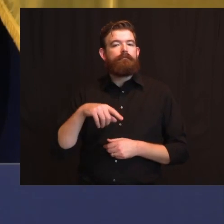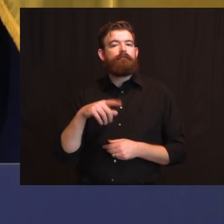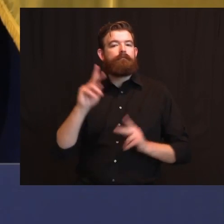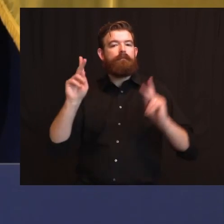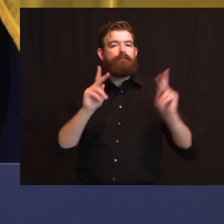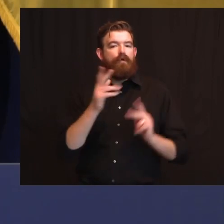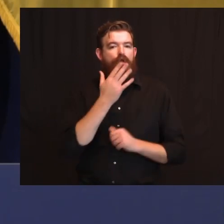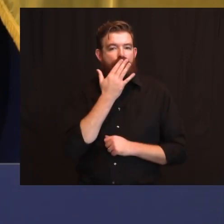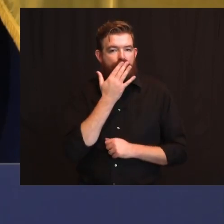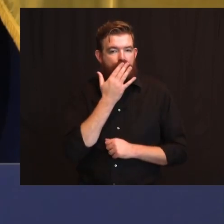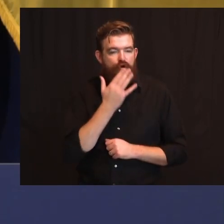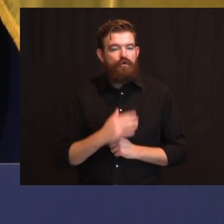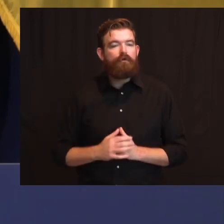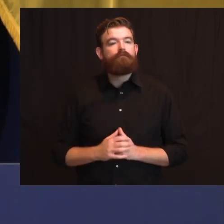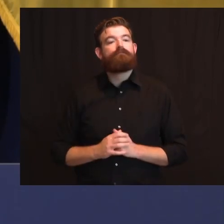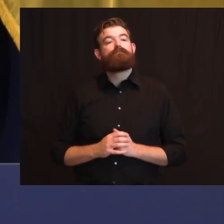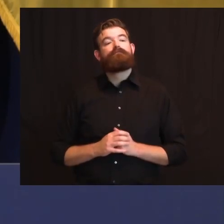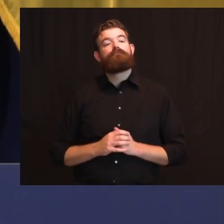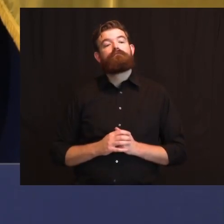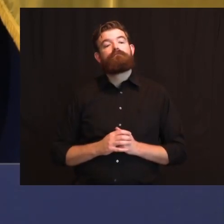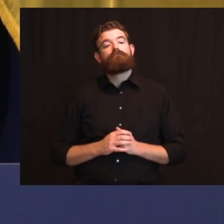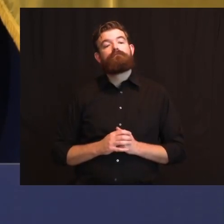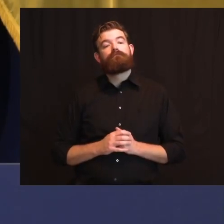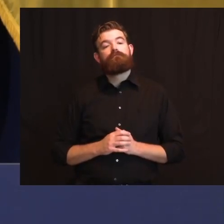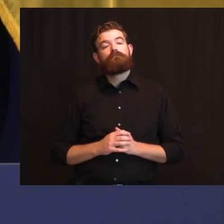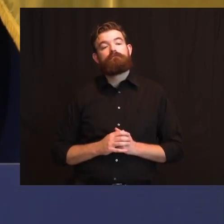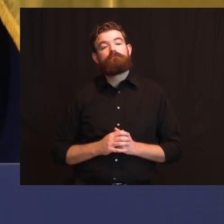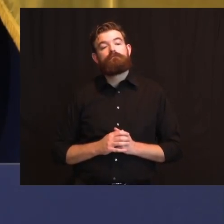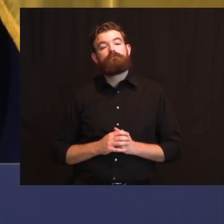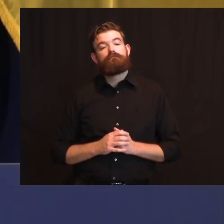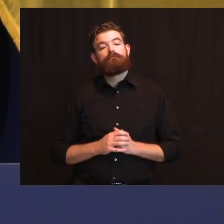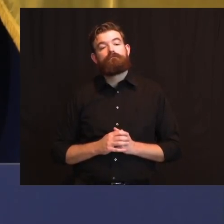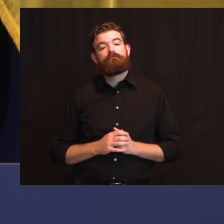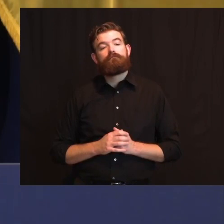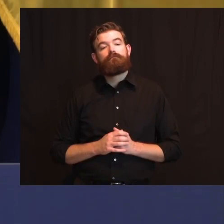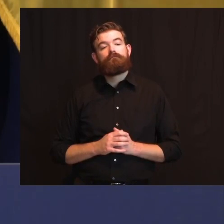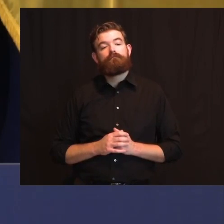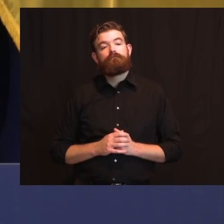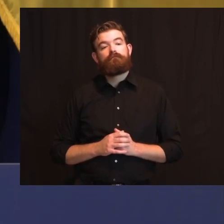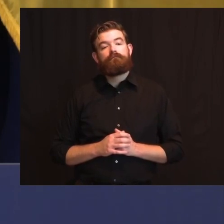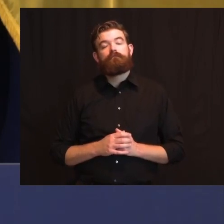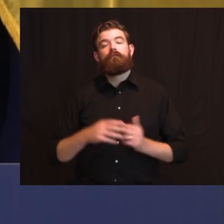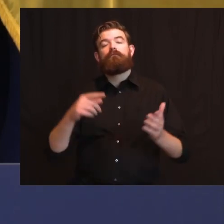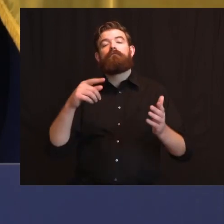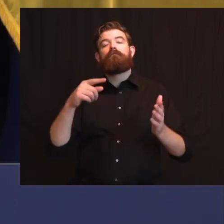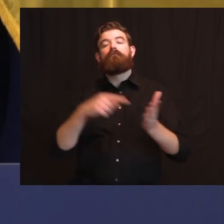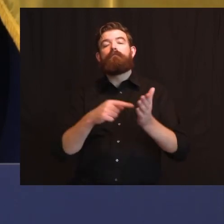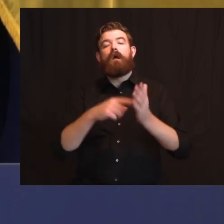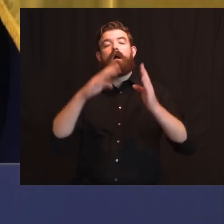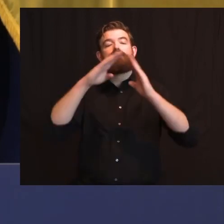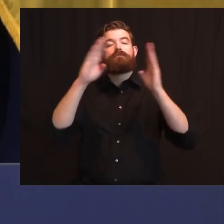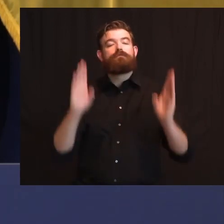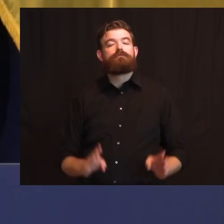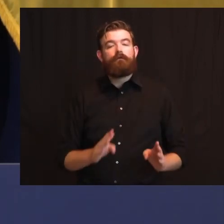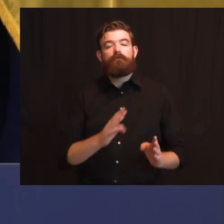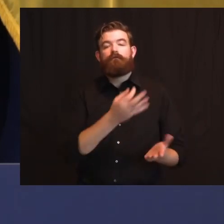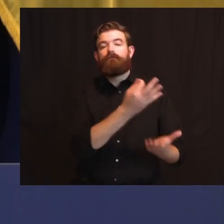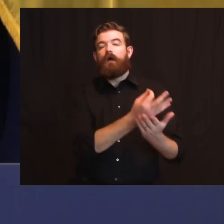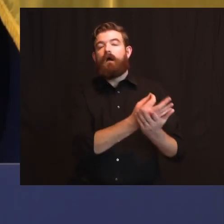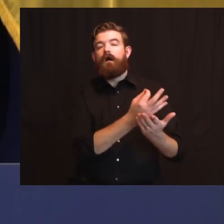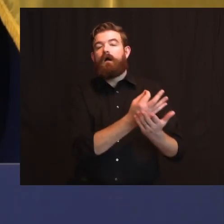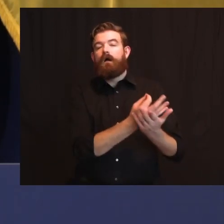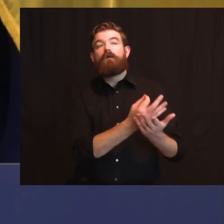is desperate for more affordable housing. So for me, it's been a heck of a lot less about what's per